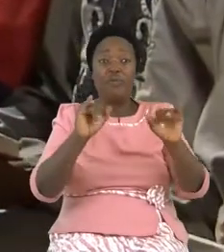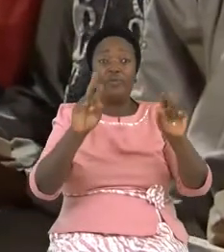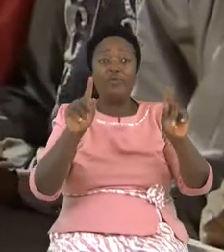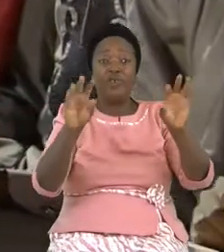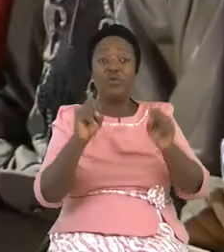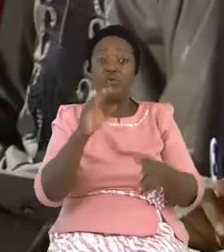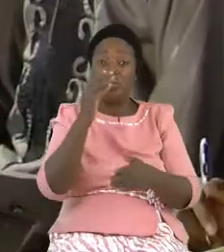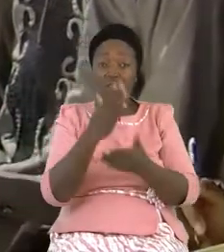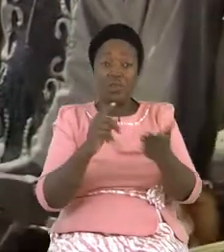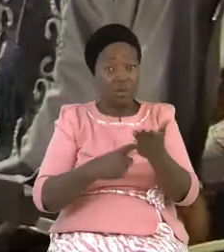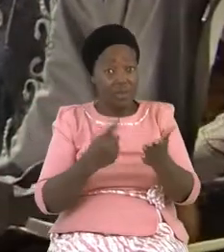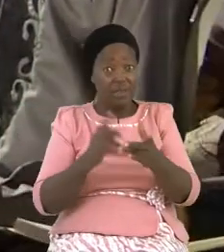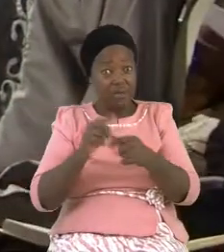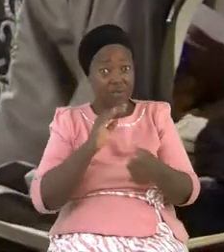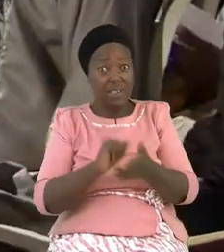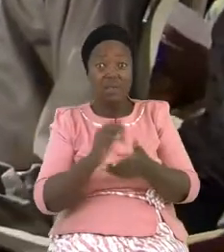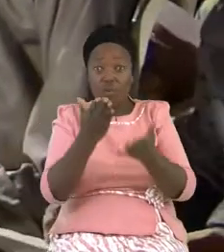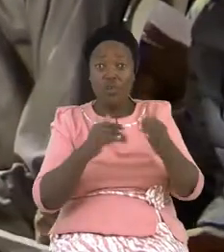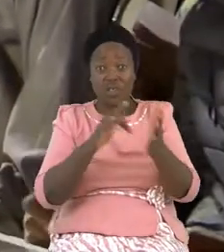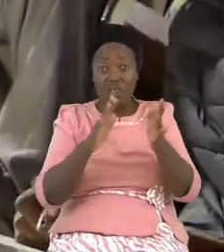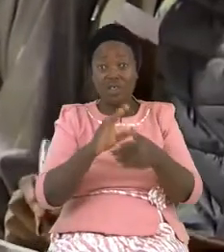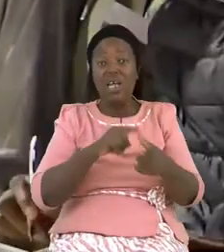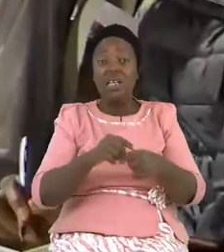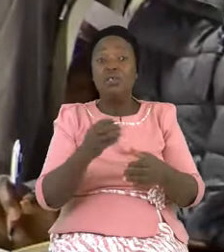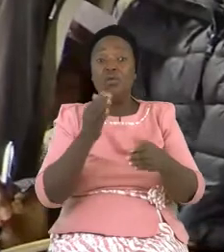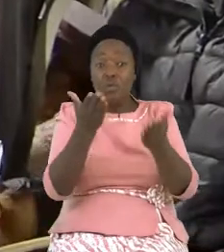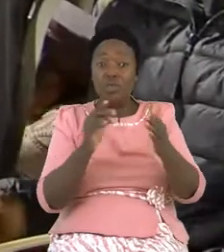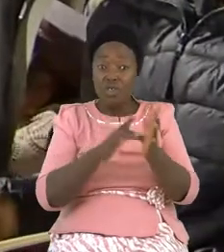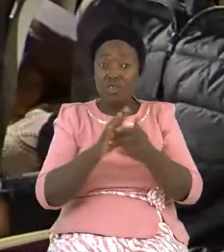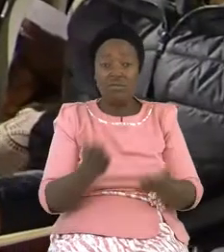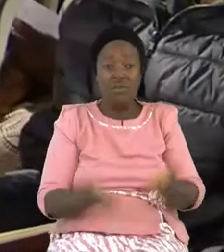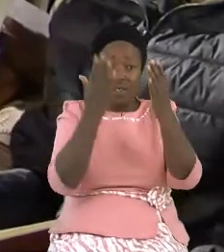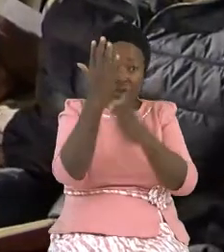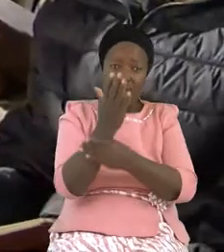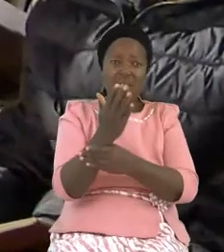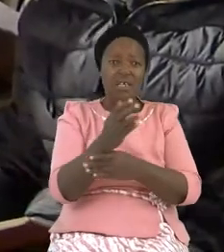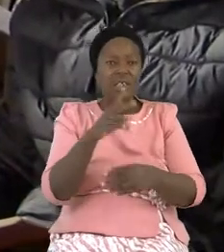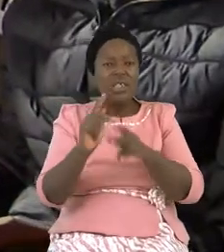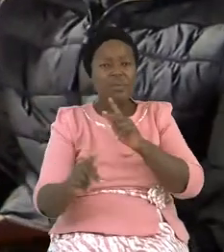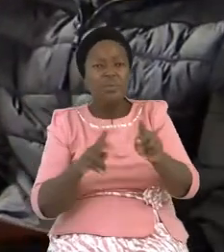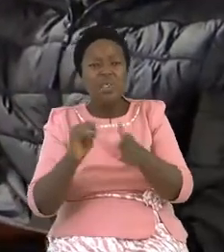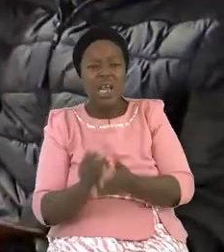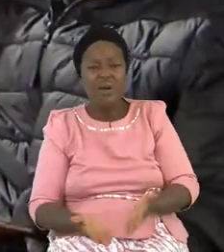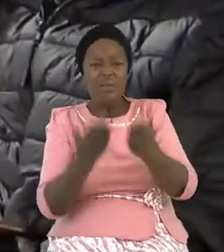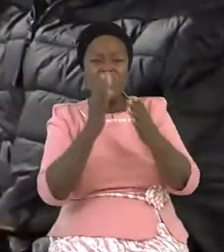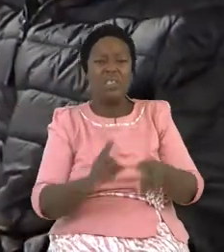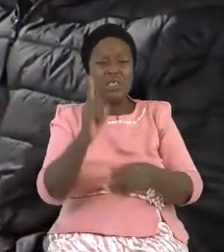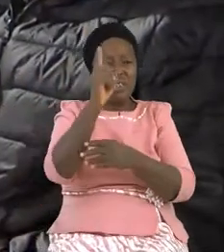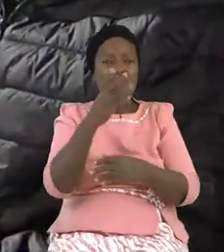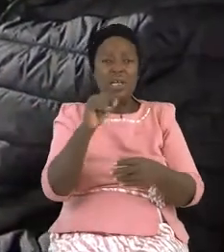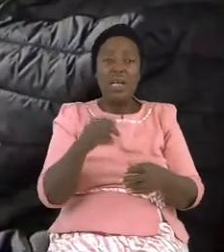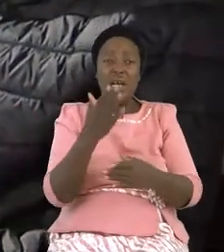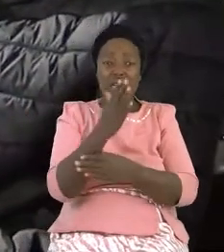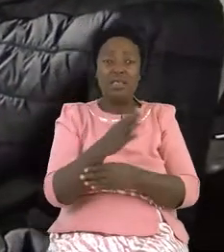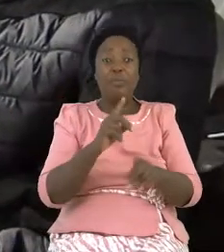Jesus Christ to be your Savior, raise up your mind, prepare your hand. The people that raise up their hand, but their mind is